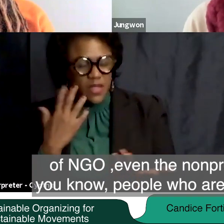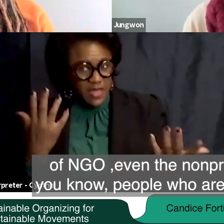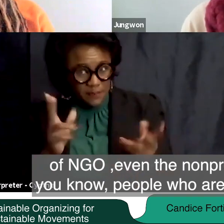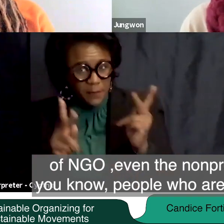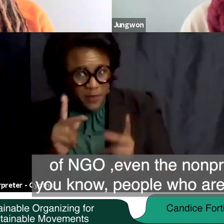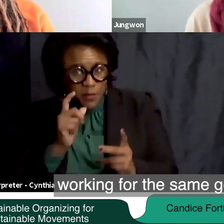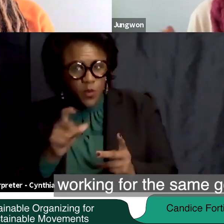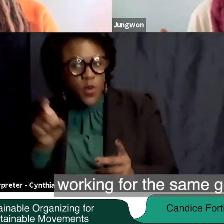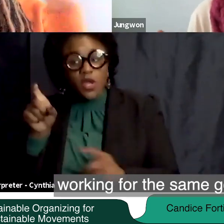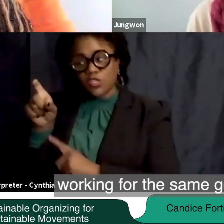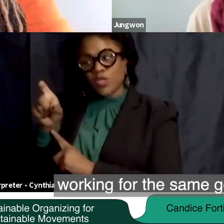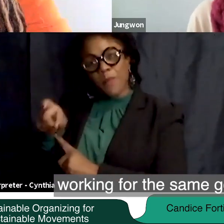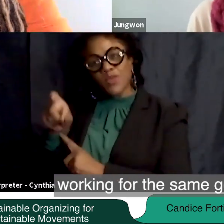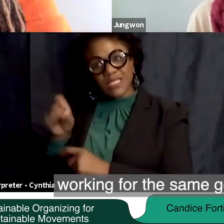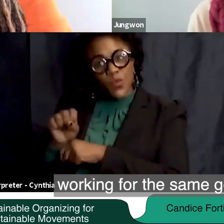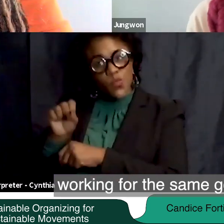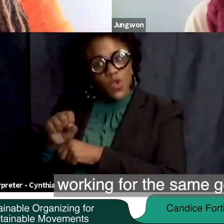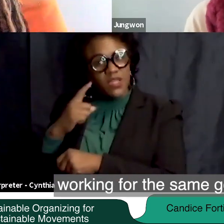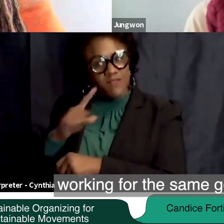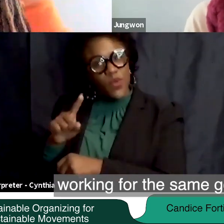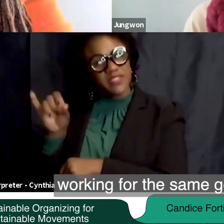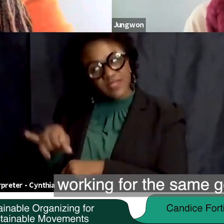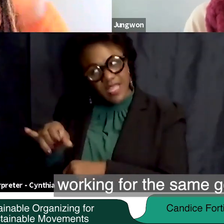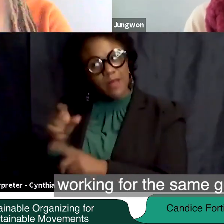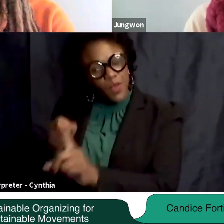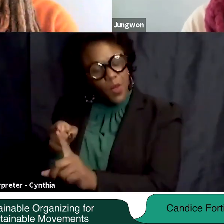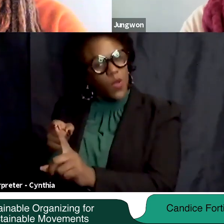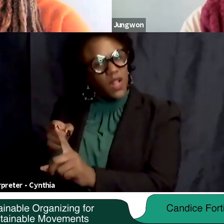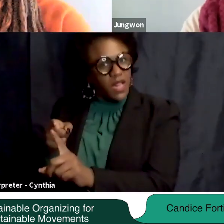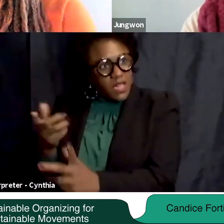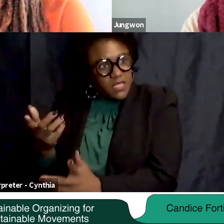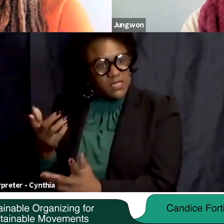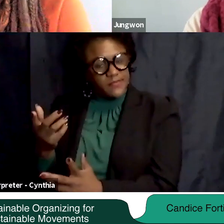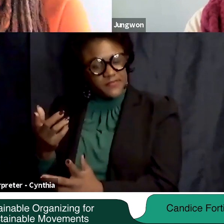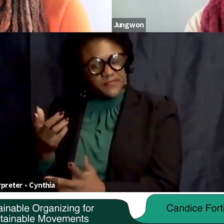are supposedly working for the same goals, right?